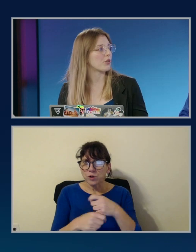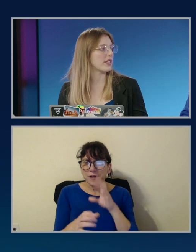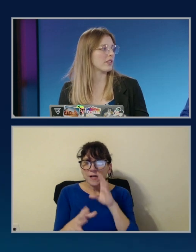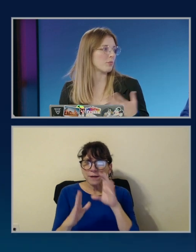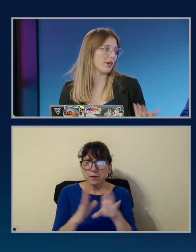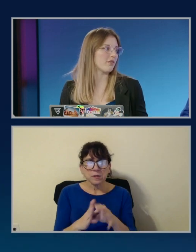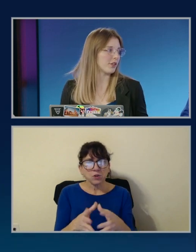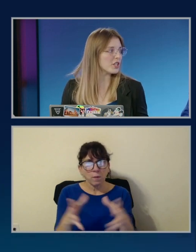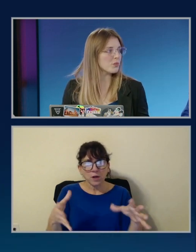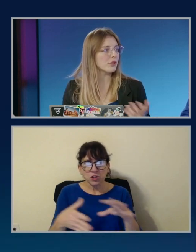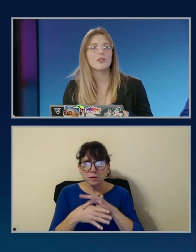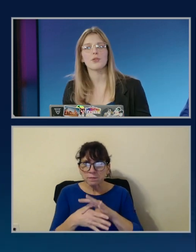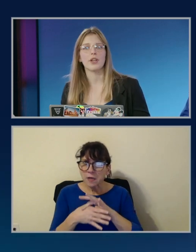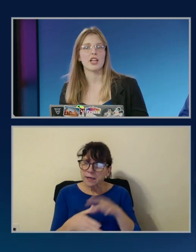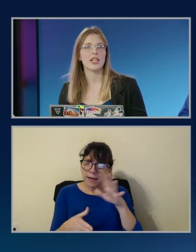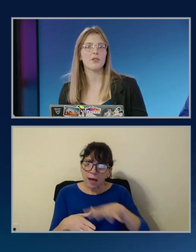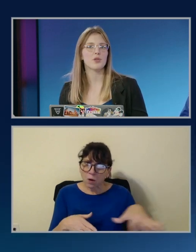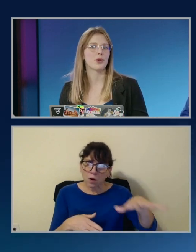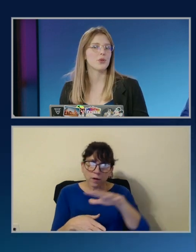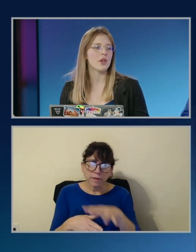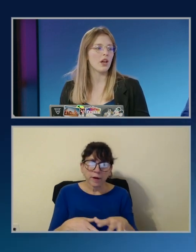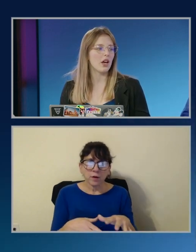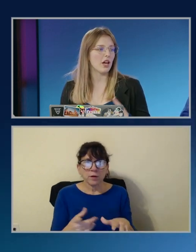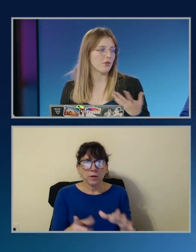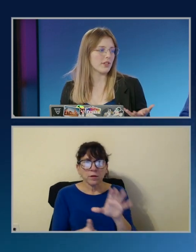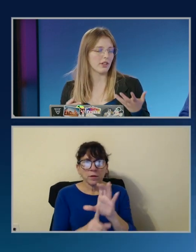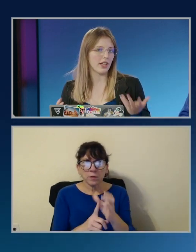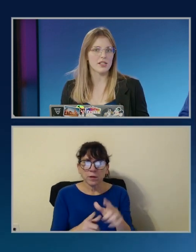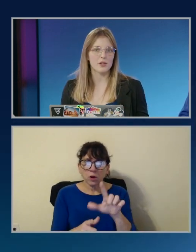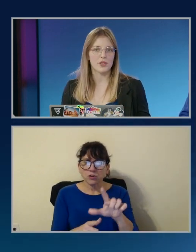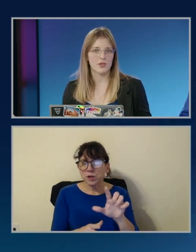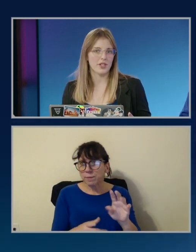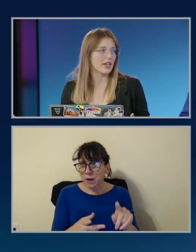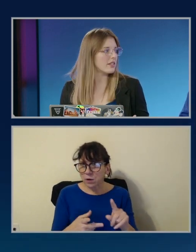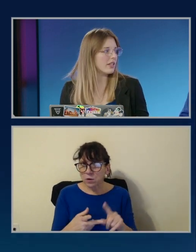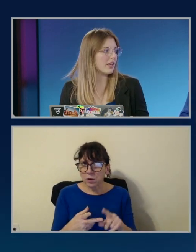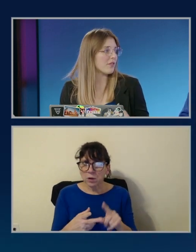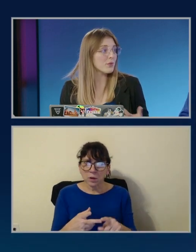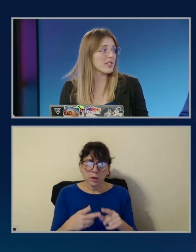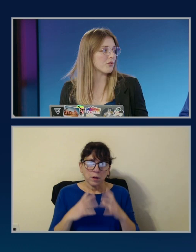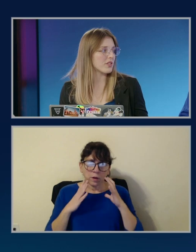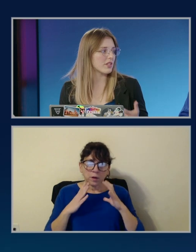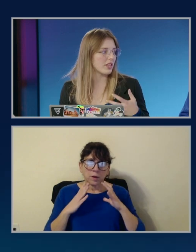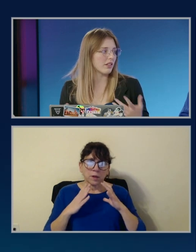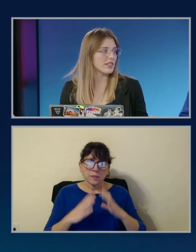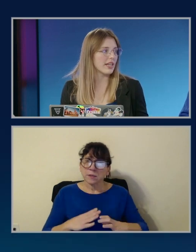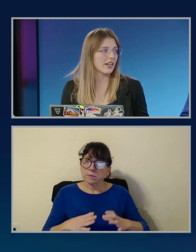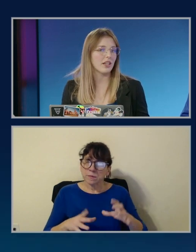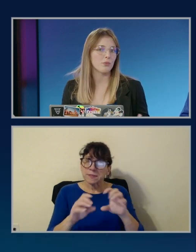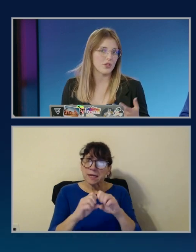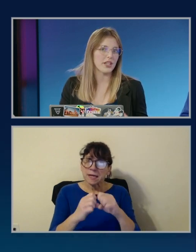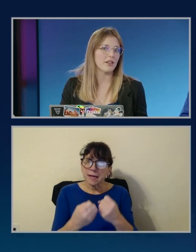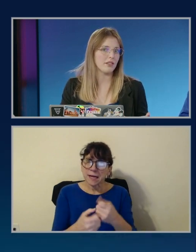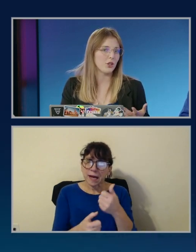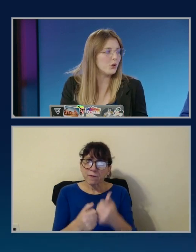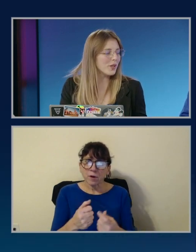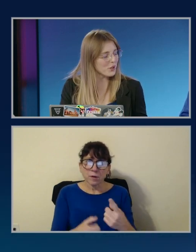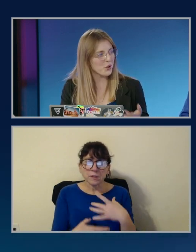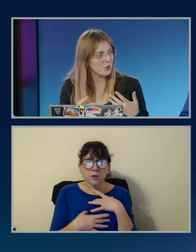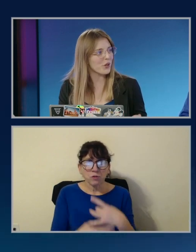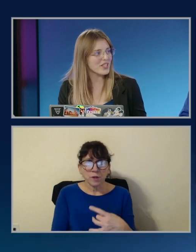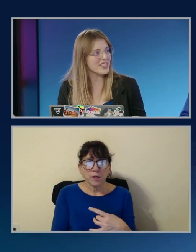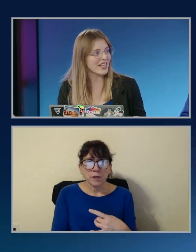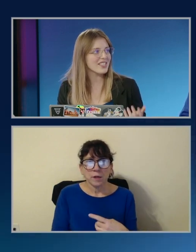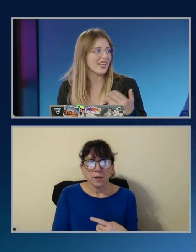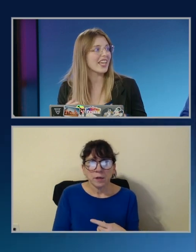there generated by foundation models or large language models, and obviously customer society, everyone's interested in understanding, was that a human